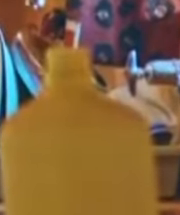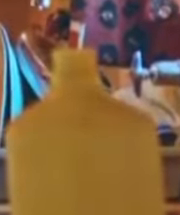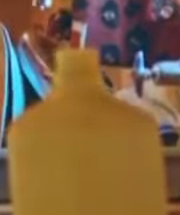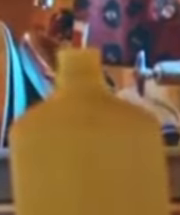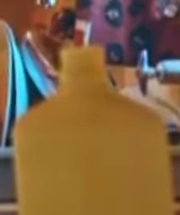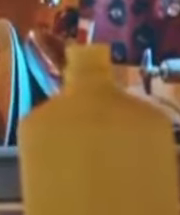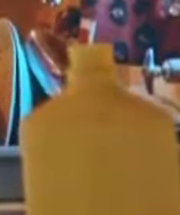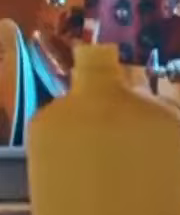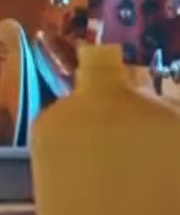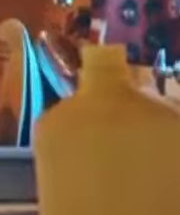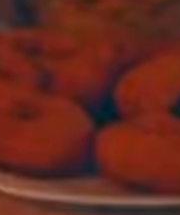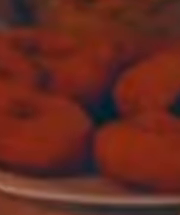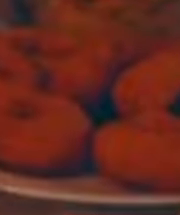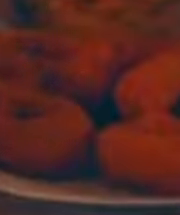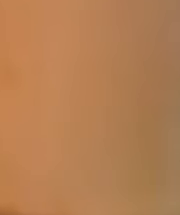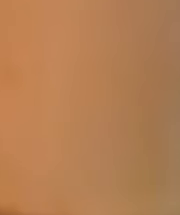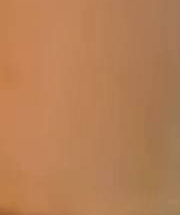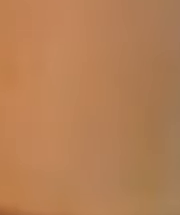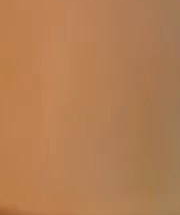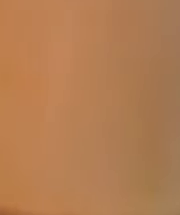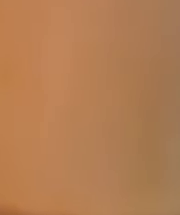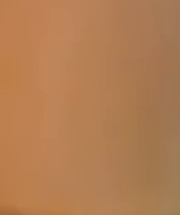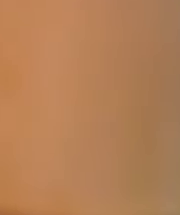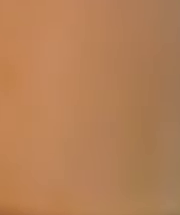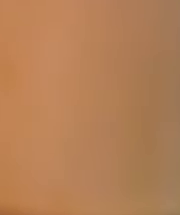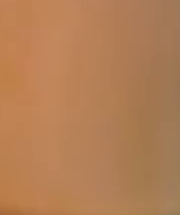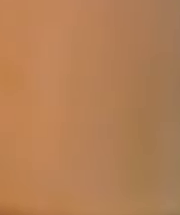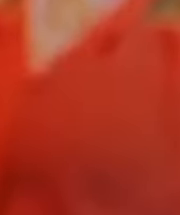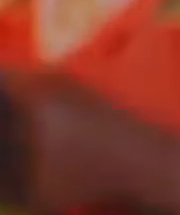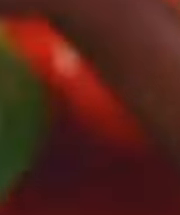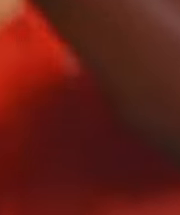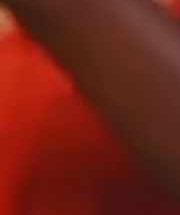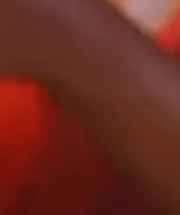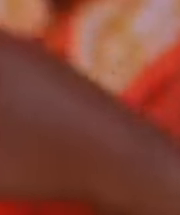From the onset of life, a story begins.